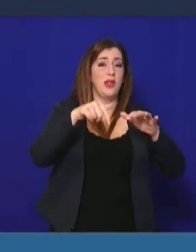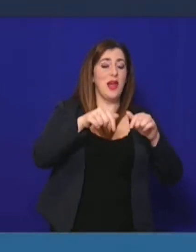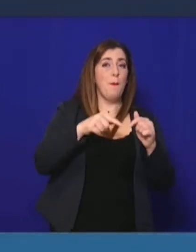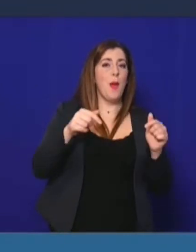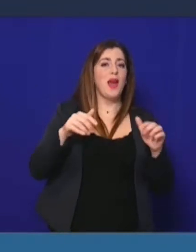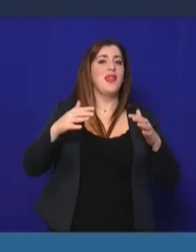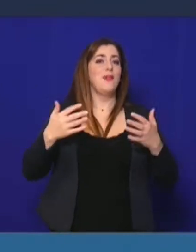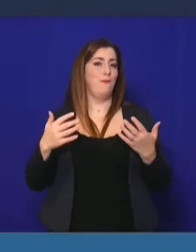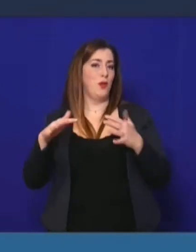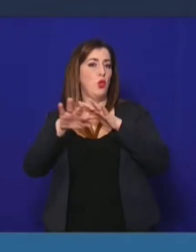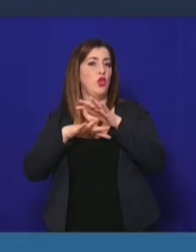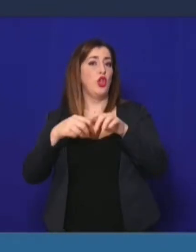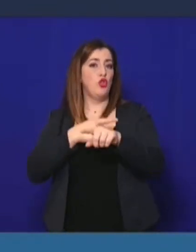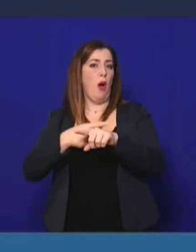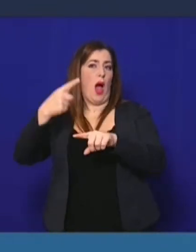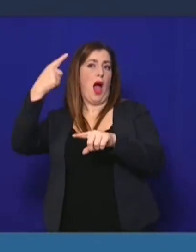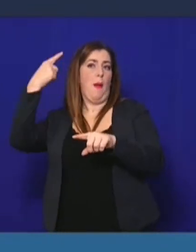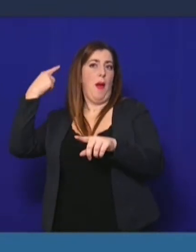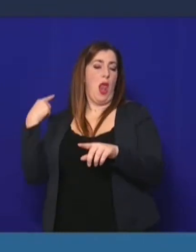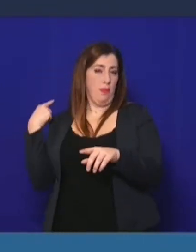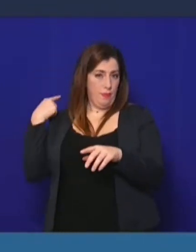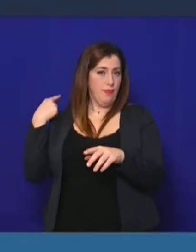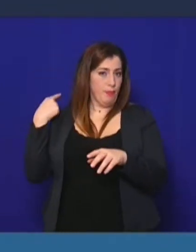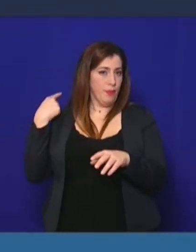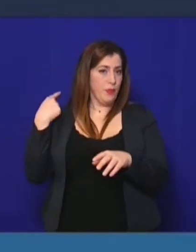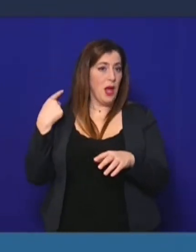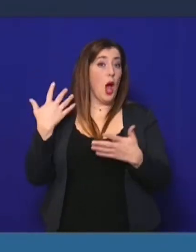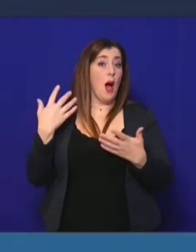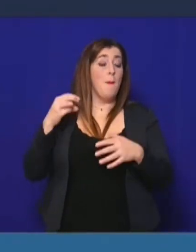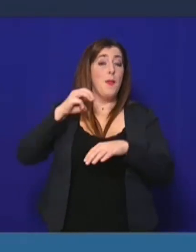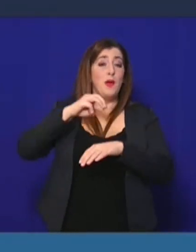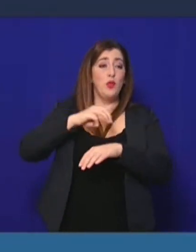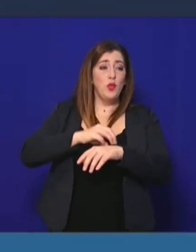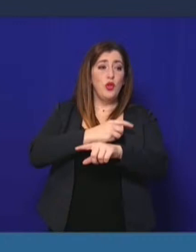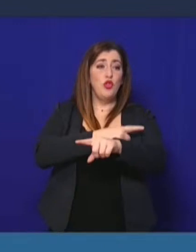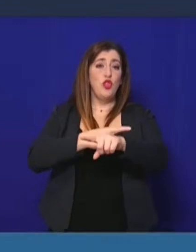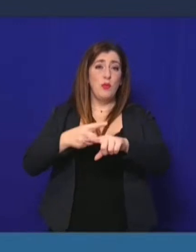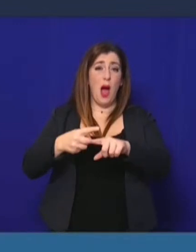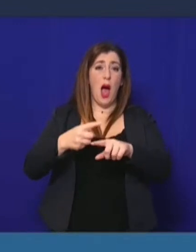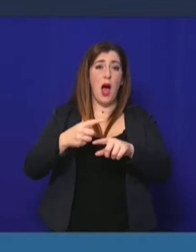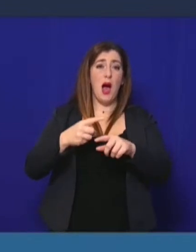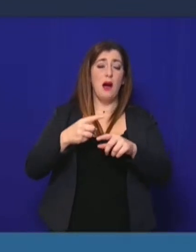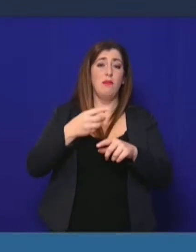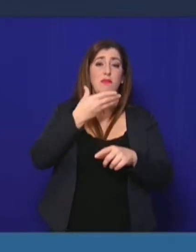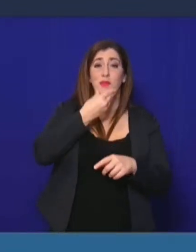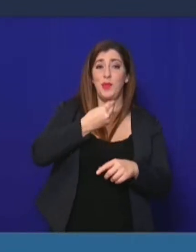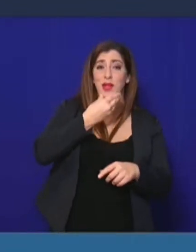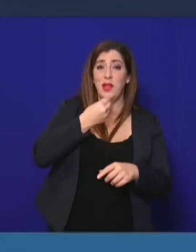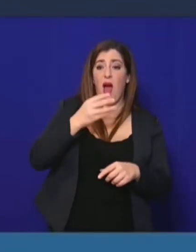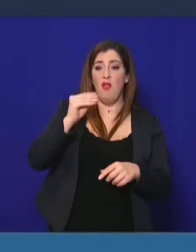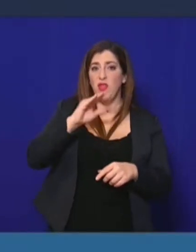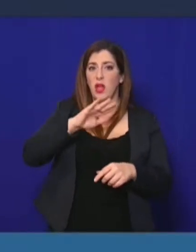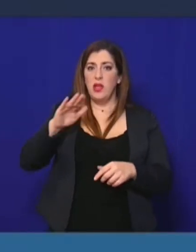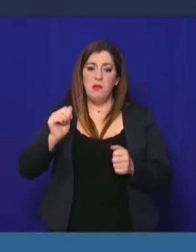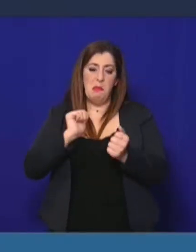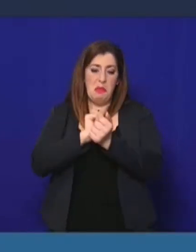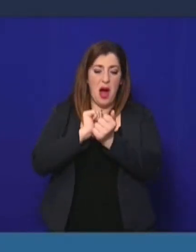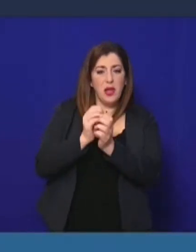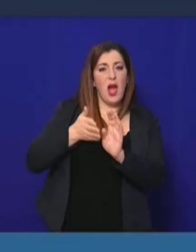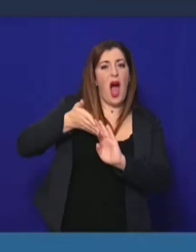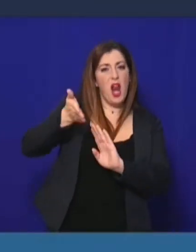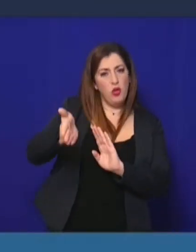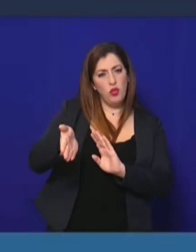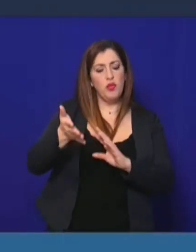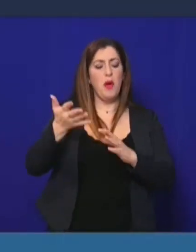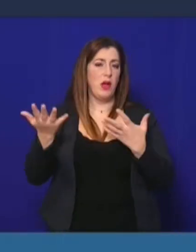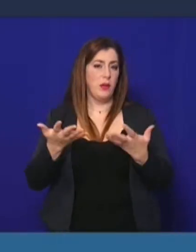attivitajiet li propju ġraw matul il-ġimgħa tal-miliet ħankun qegħdin naraw il-ġimgħa dieħla. dak li ħajjiġri din il-ġimgħa ħankun qegħdin